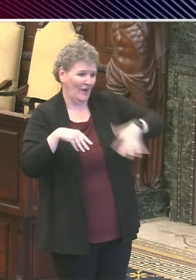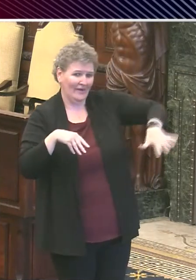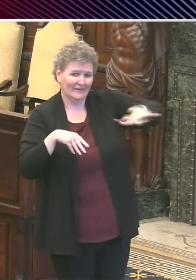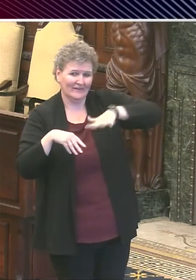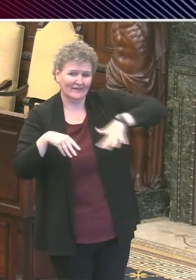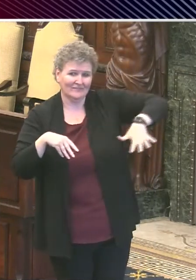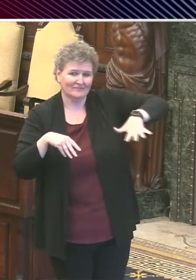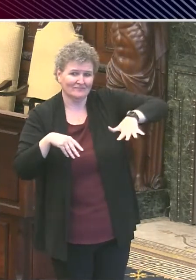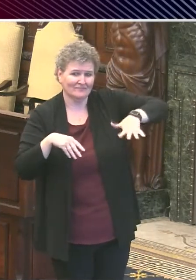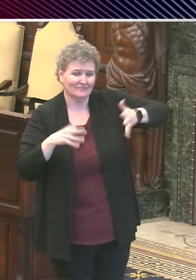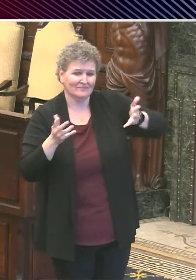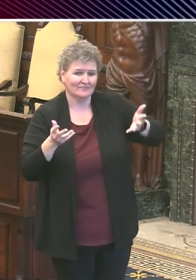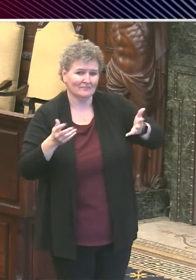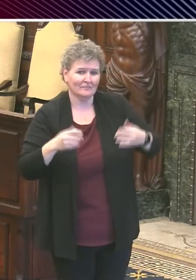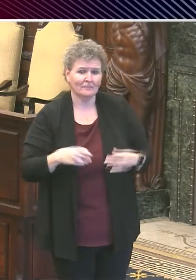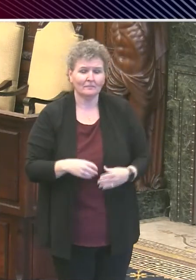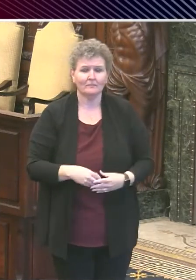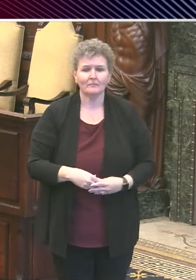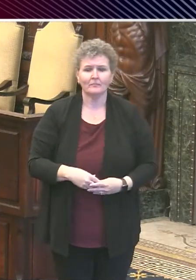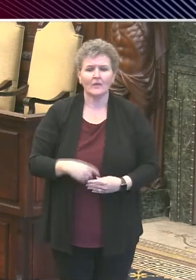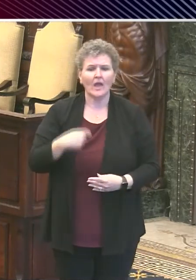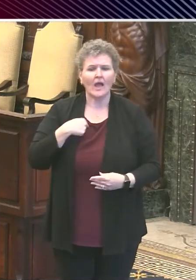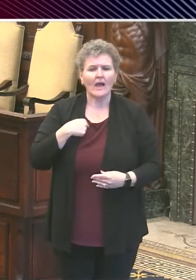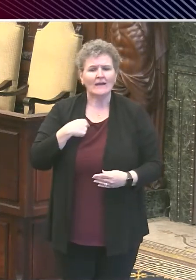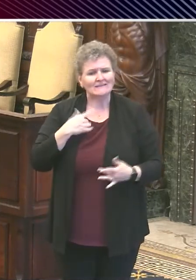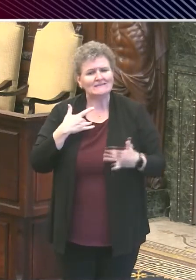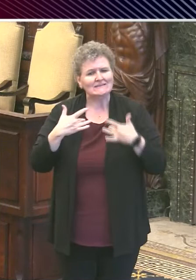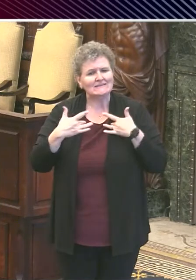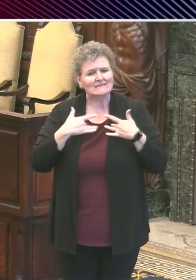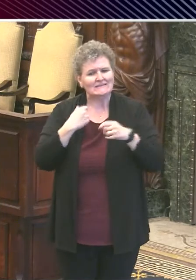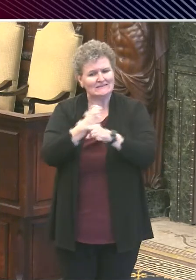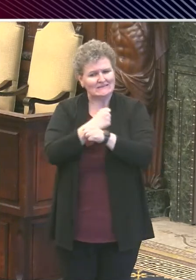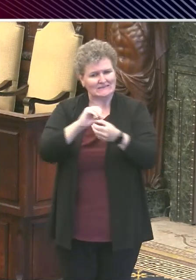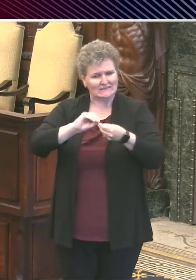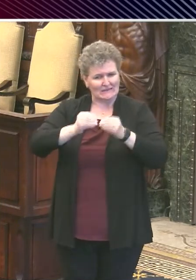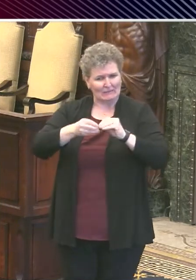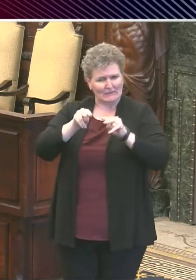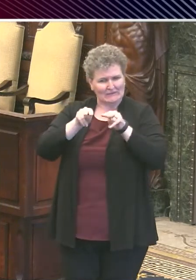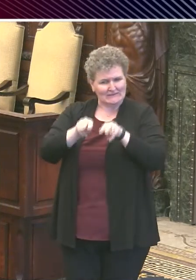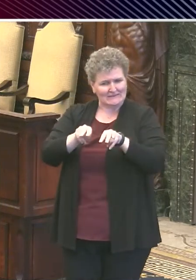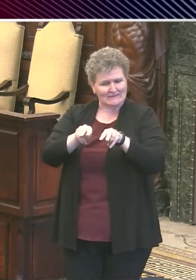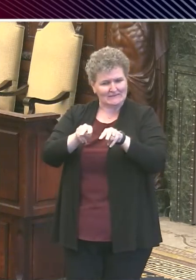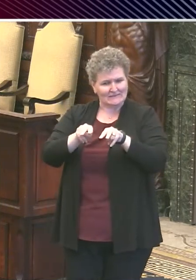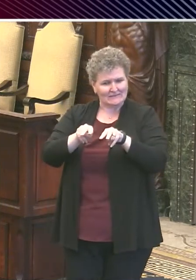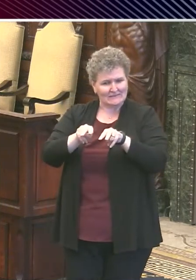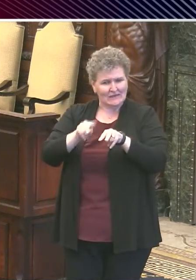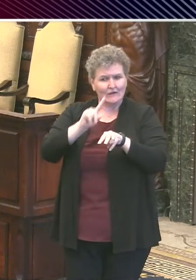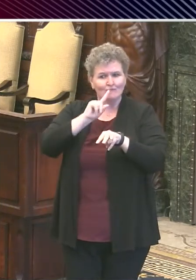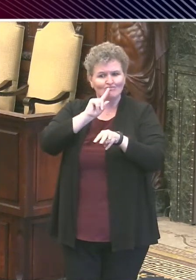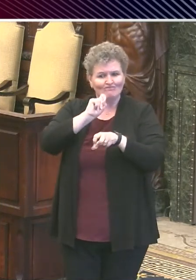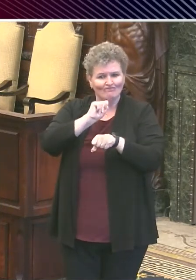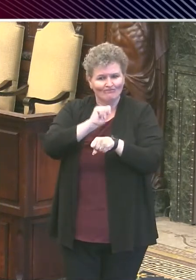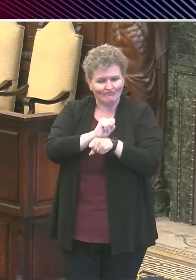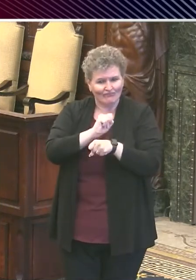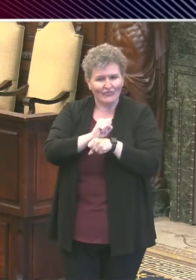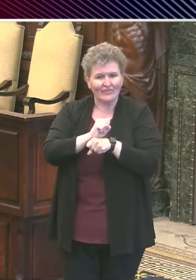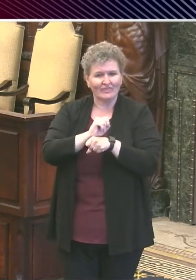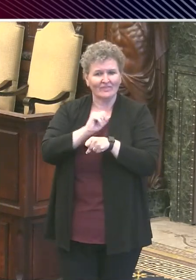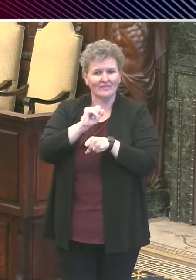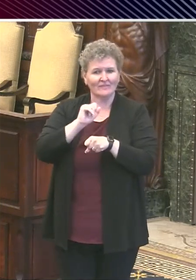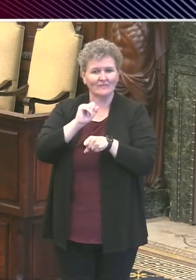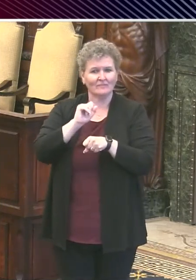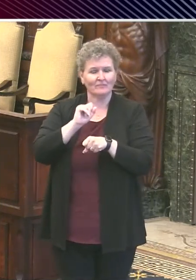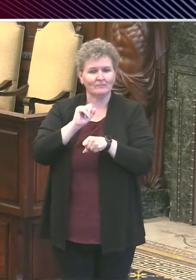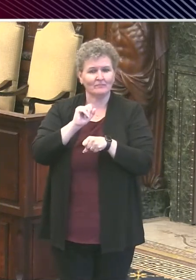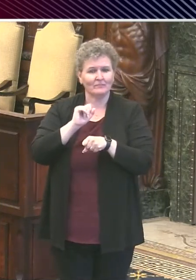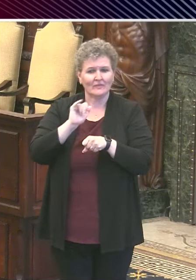Americans. I always worry a little bit about our statistics because I'm not always certain that they're necessarily going to be coded as Hispanic in